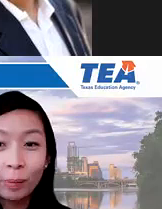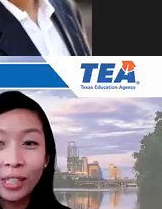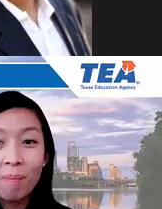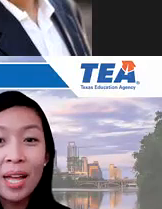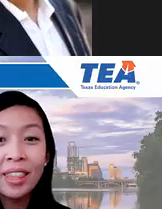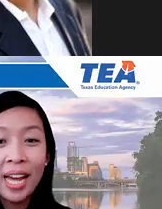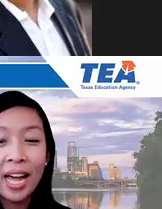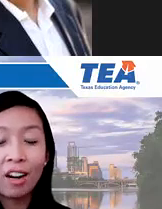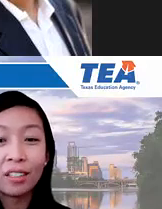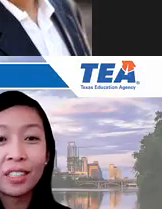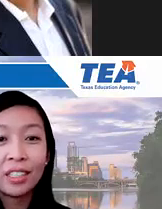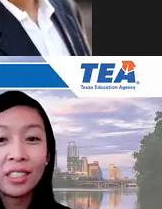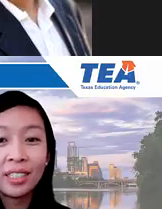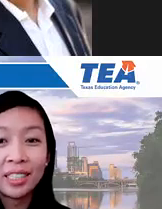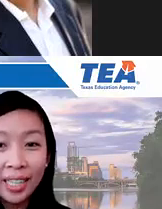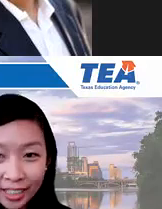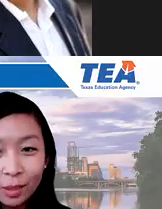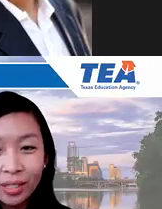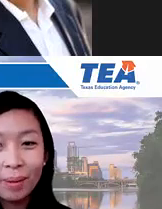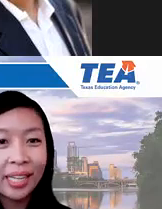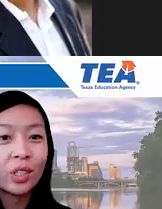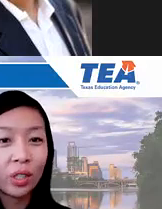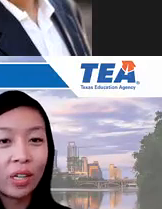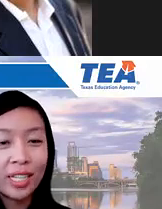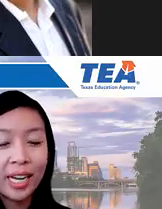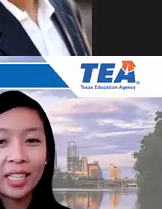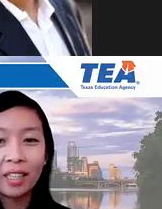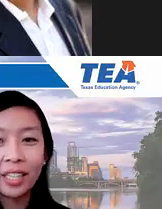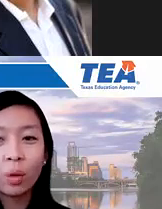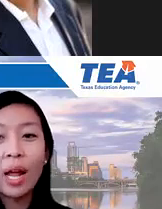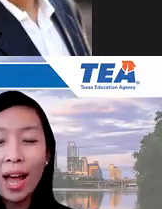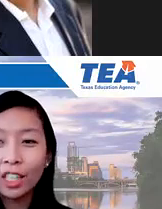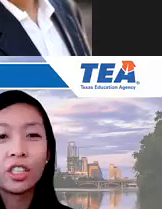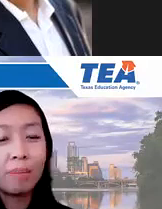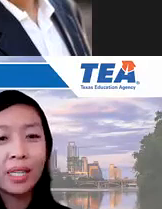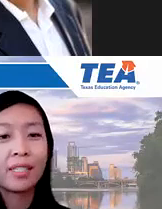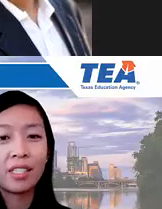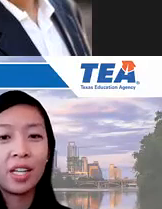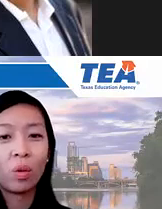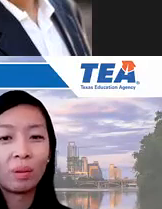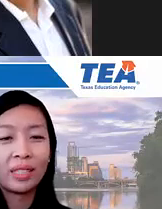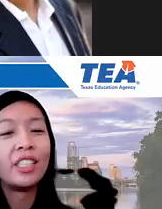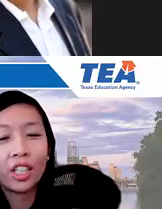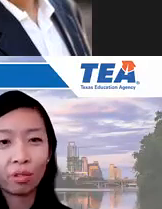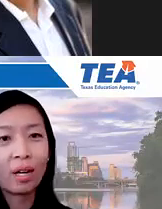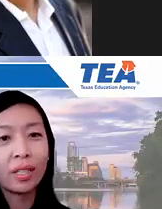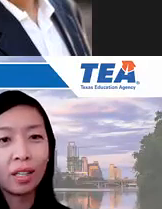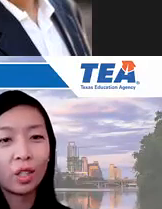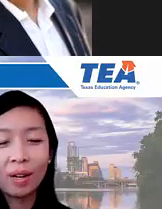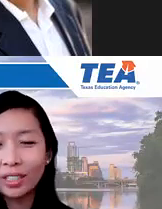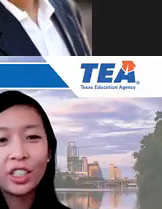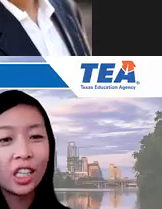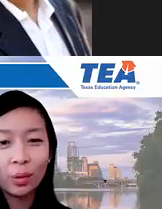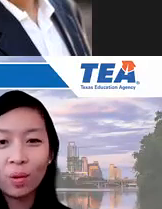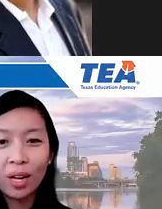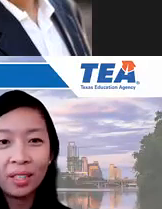about this because it meant that our state assessment that my kids were going to take at the end of the year would actually be assessing what I was teaching throughout the year. So